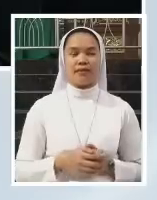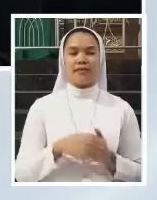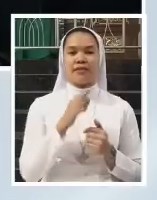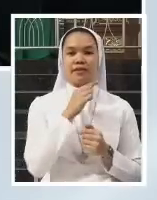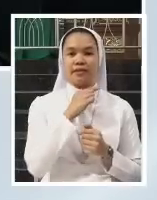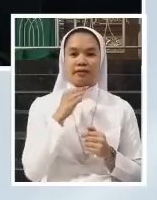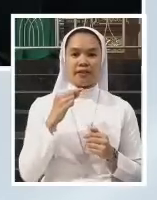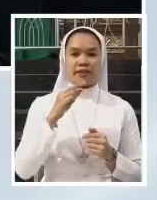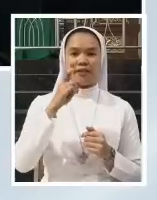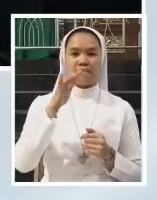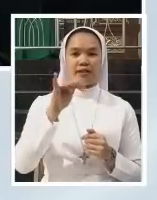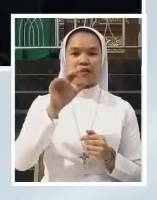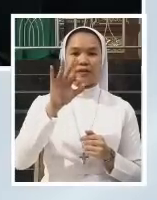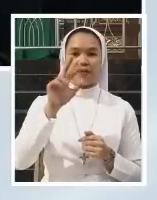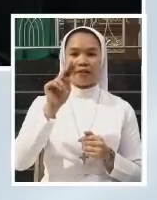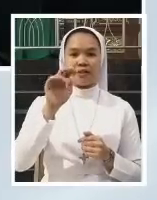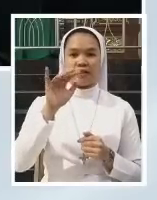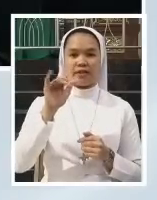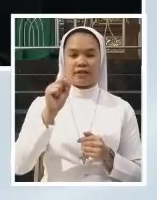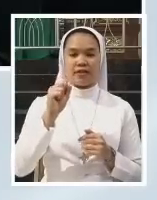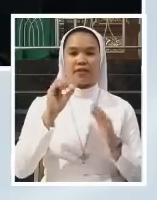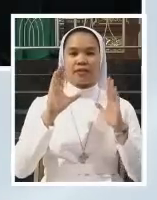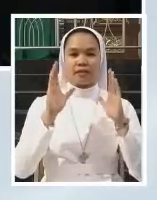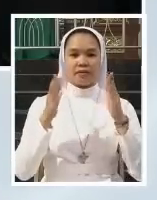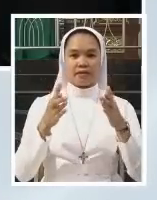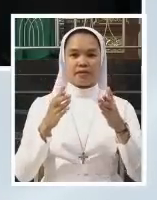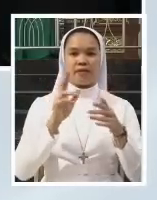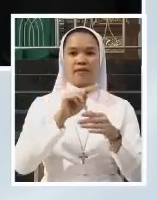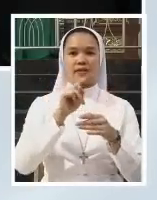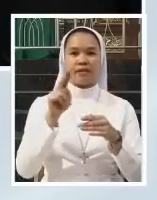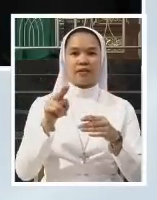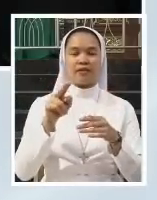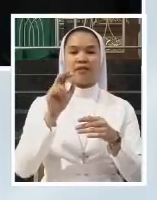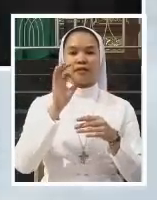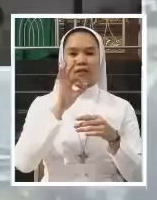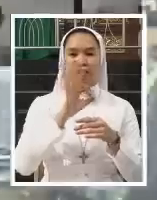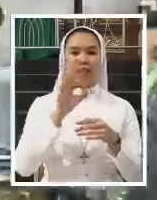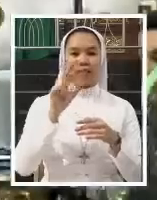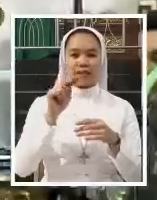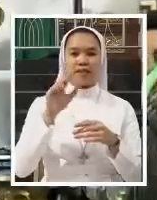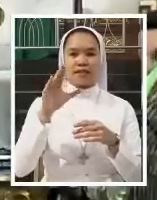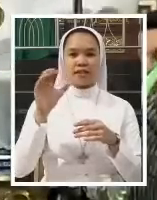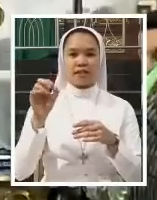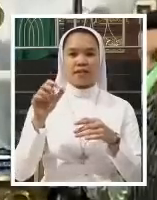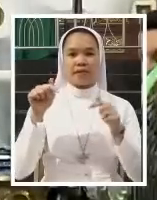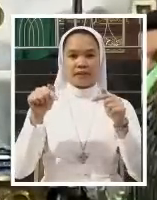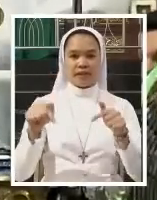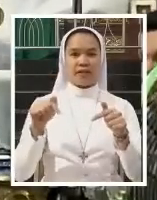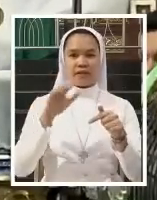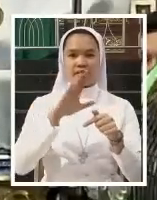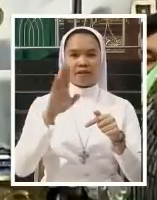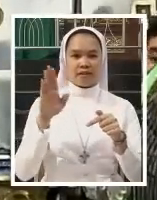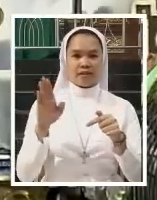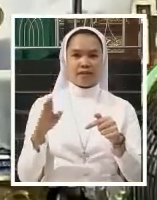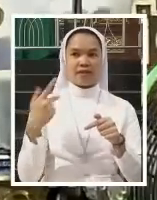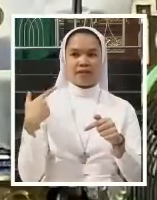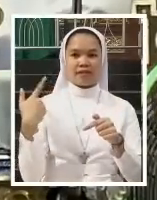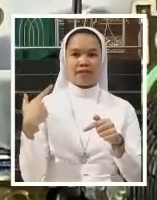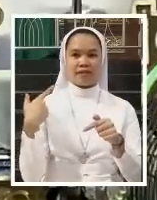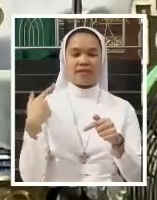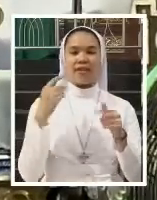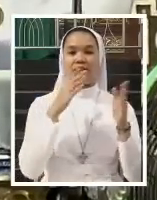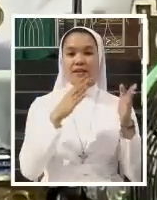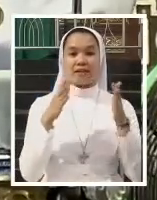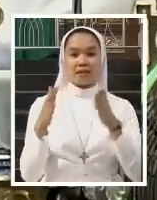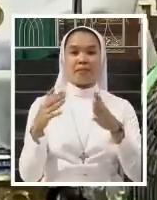Reverend Father Ryan Fennis, Campus Minister, Naga College Foundation, Bicol State College of Applied Sciences and